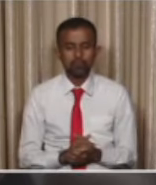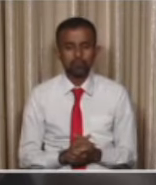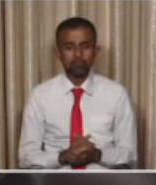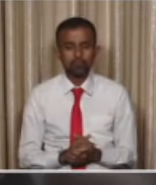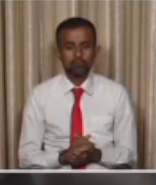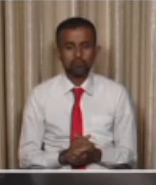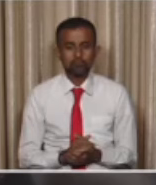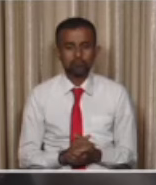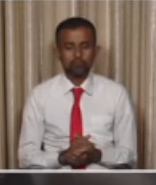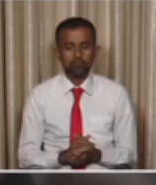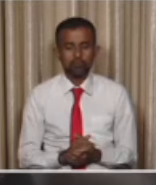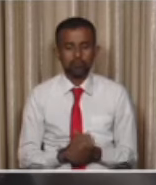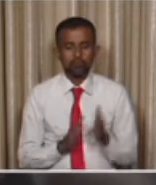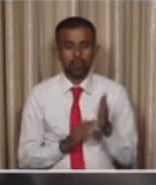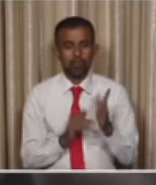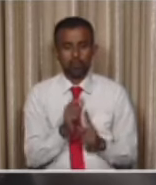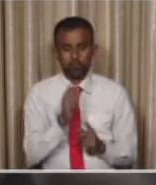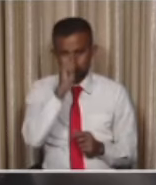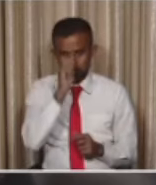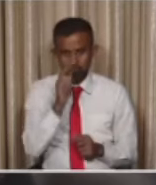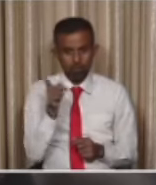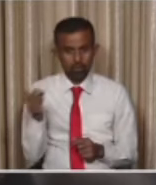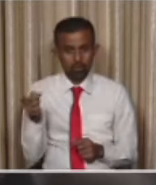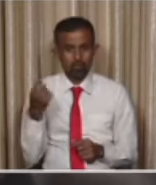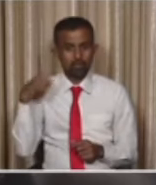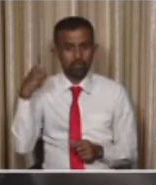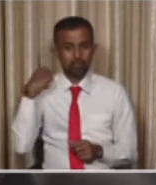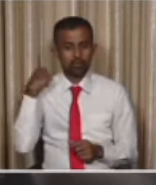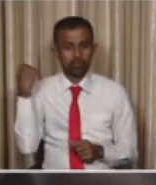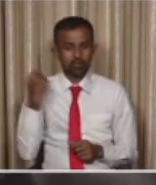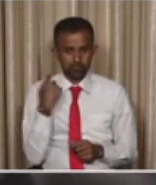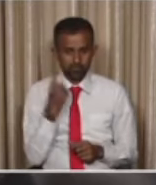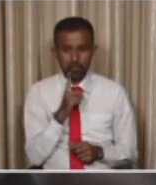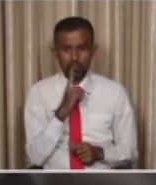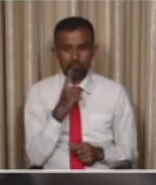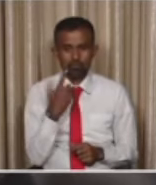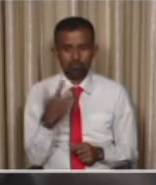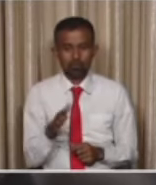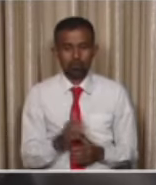that a large number of Tamil people are very sympathetic to the president